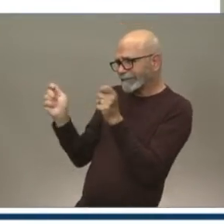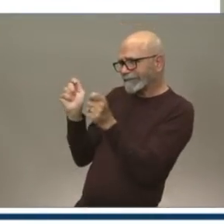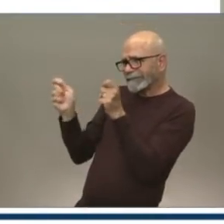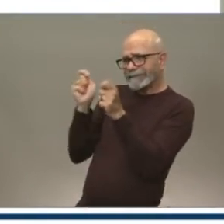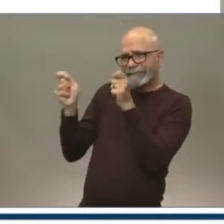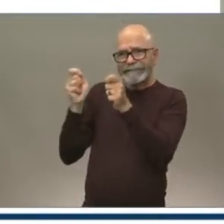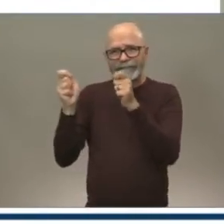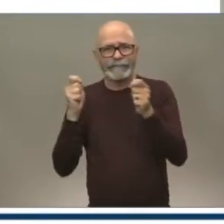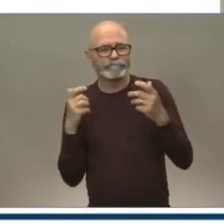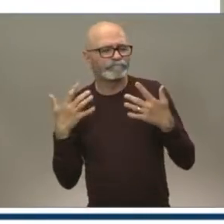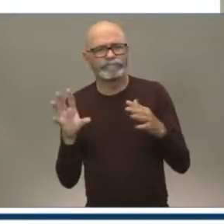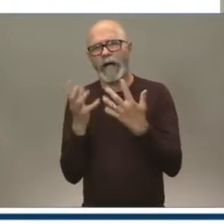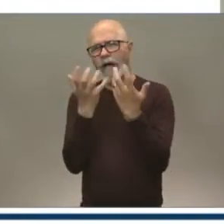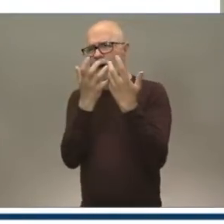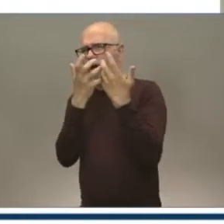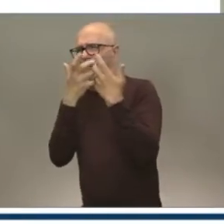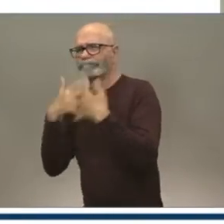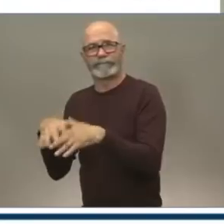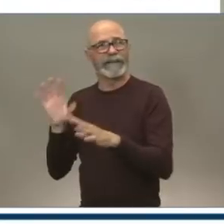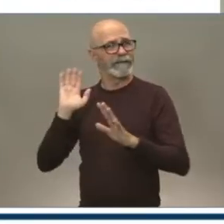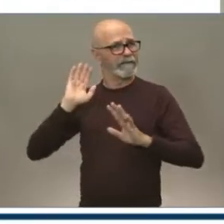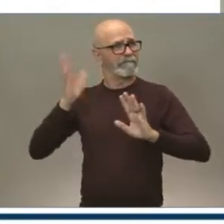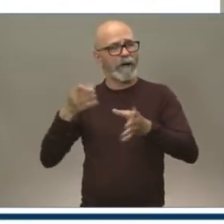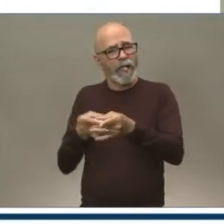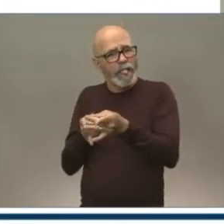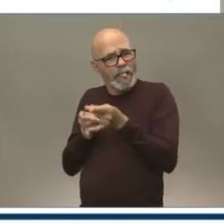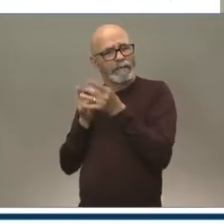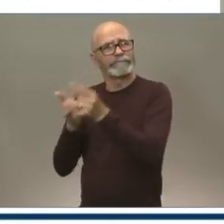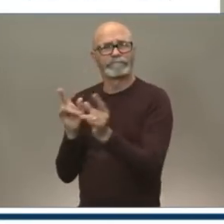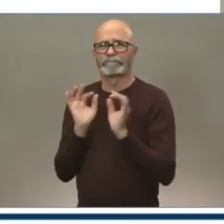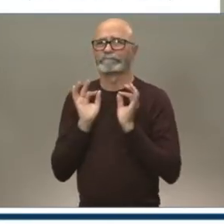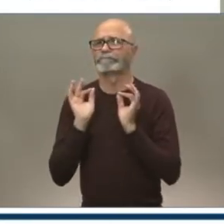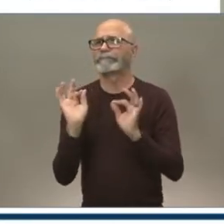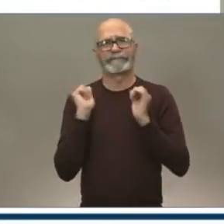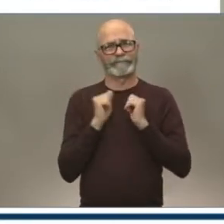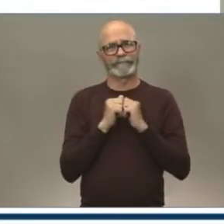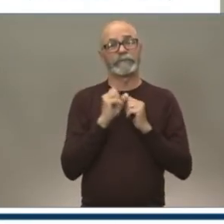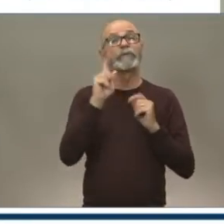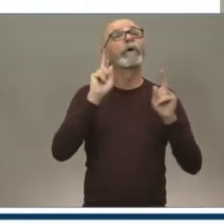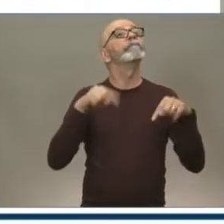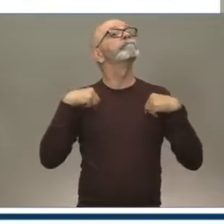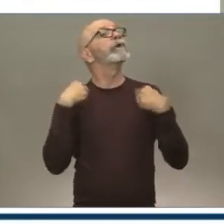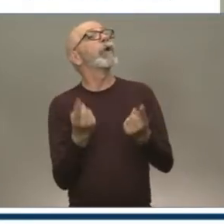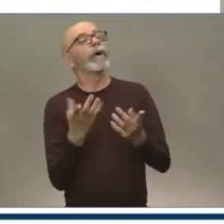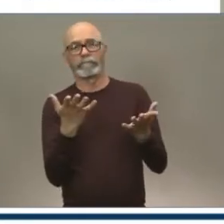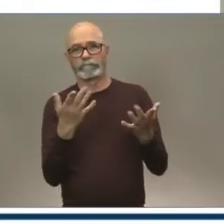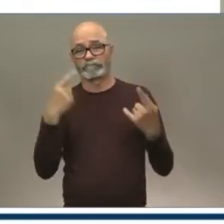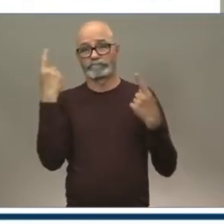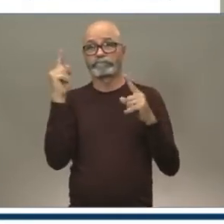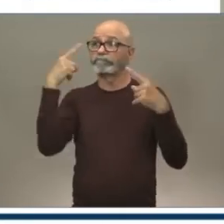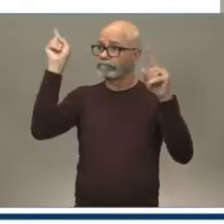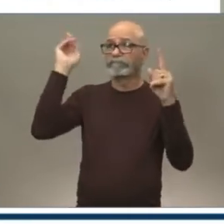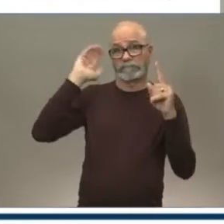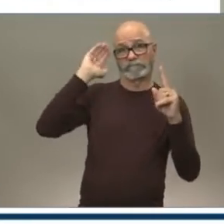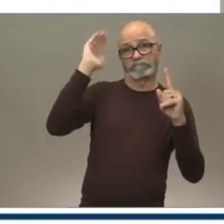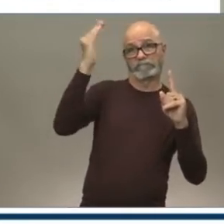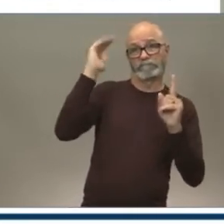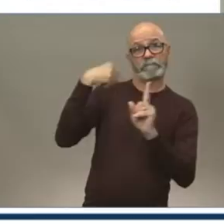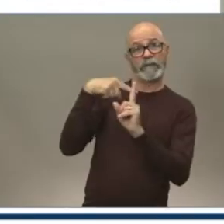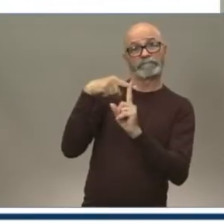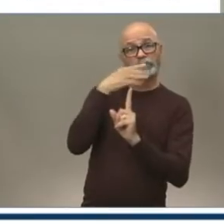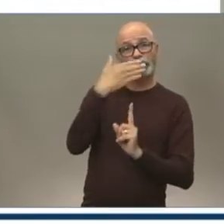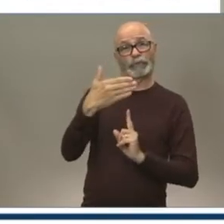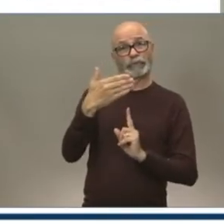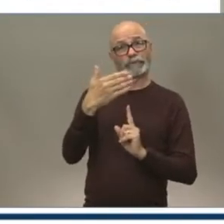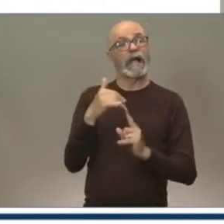track. I want to highlight some key successes of our rollout. We said we'd ramp up number of doses getting into arms as